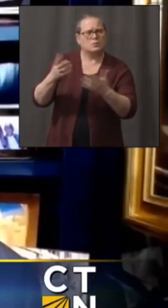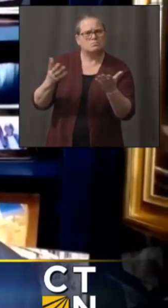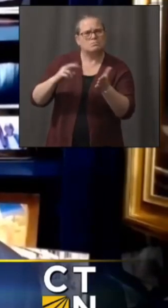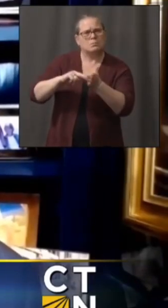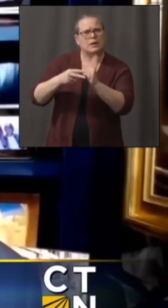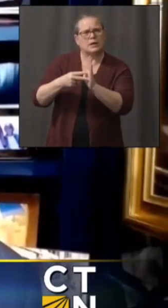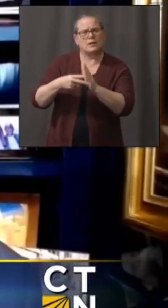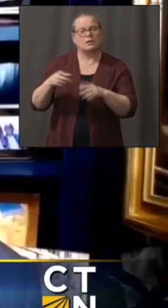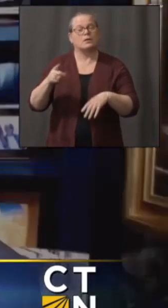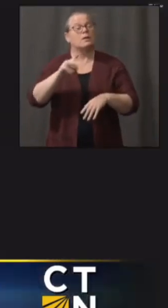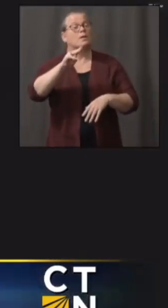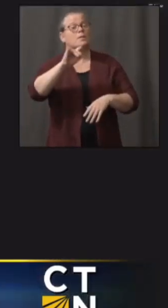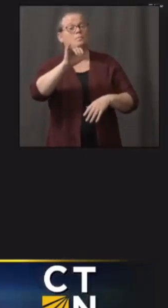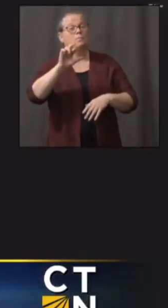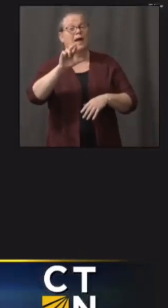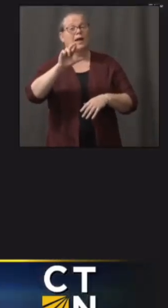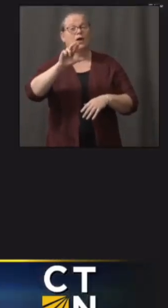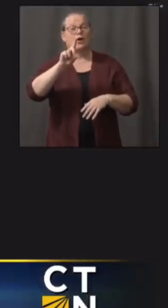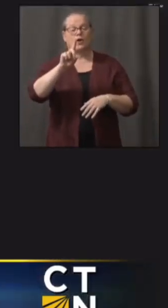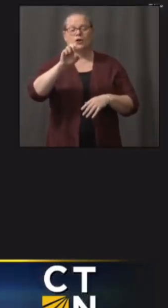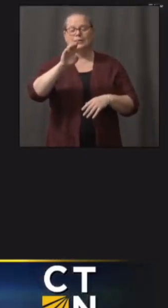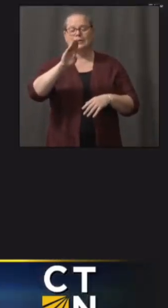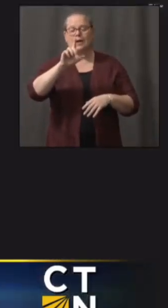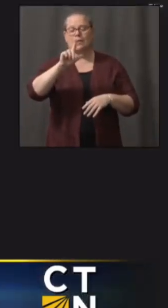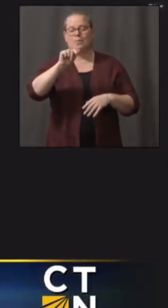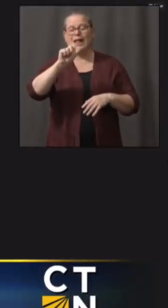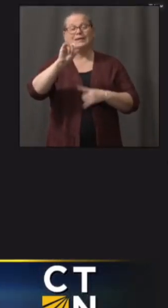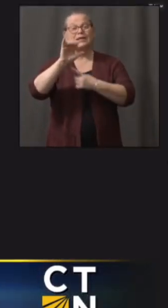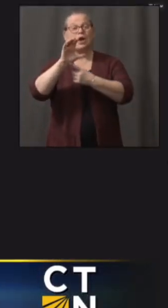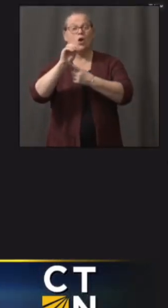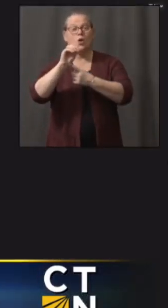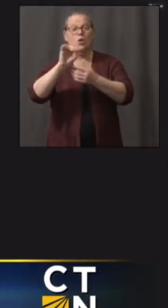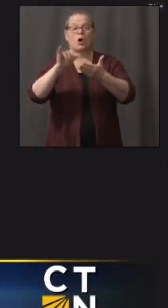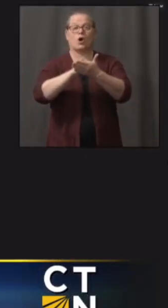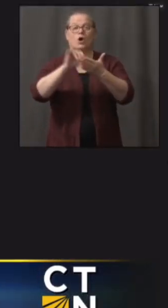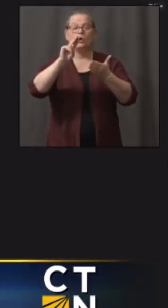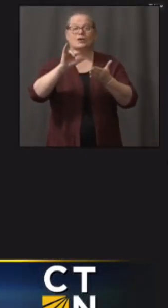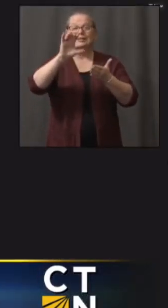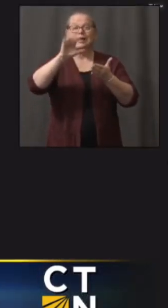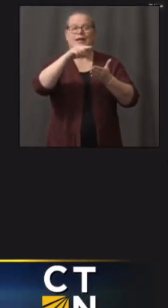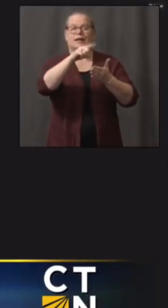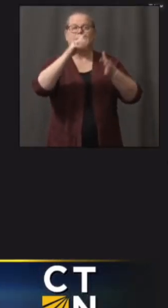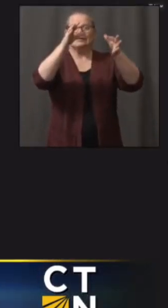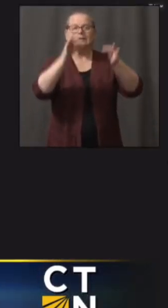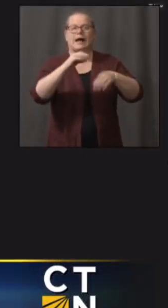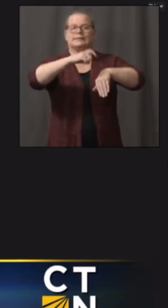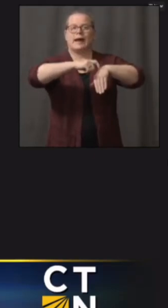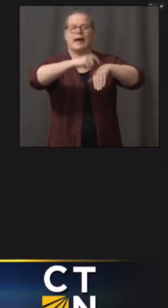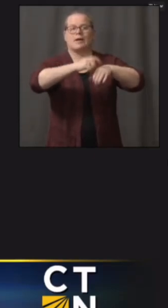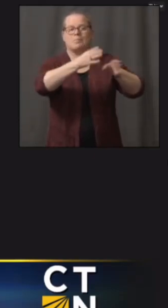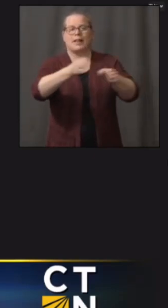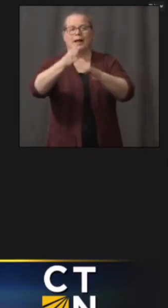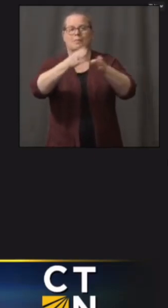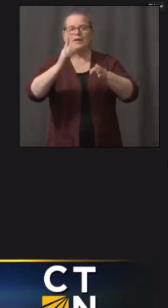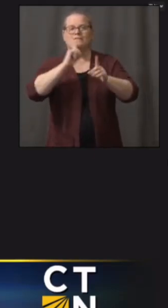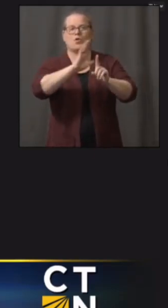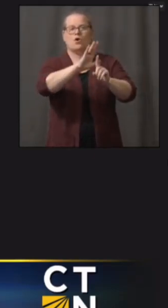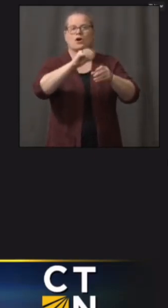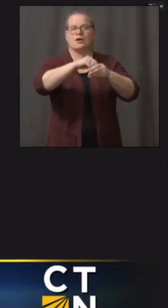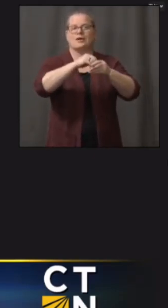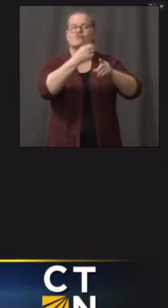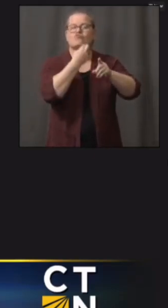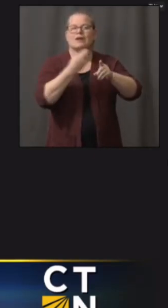Mayor de Blasio in New York City he laid out a timeline for possible closures for indoor dining and for gyms